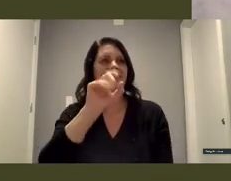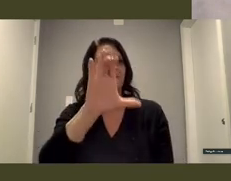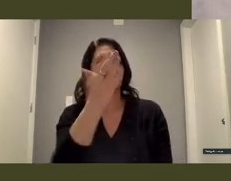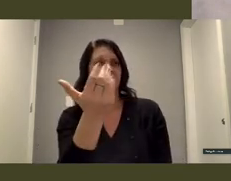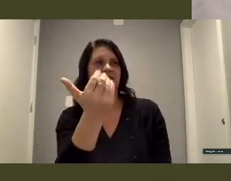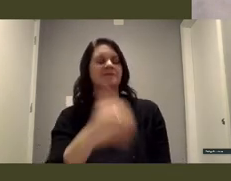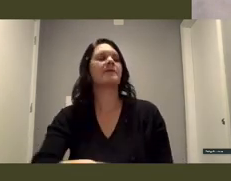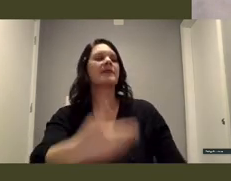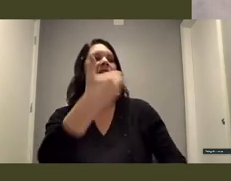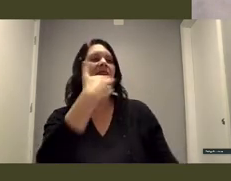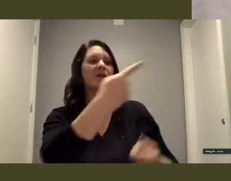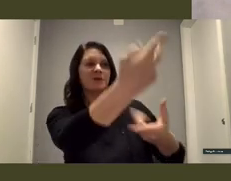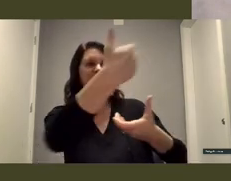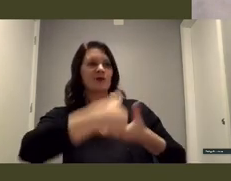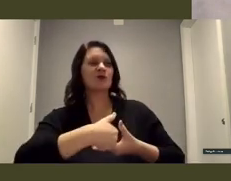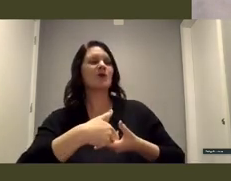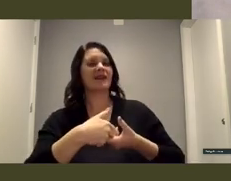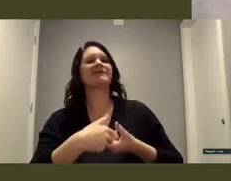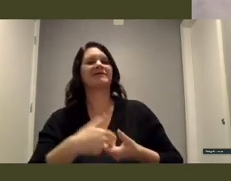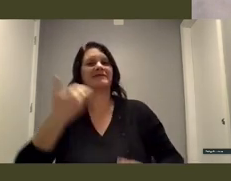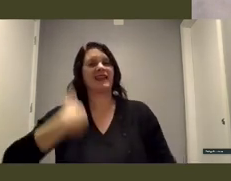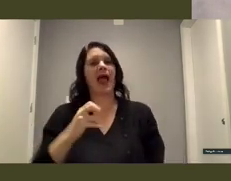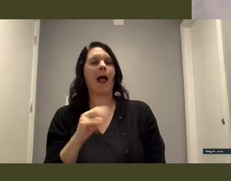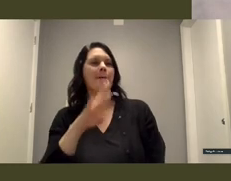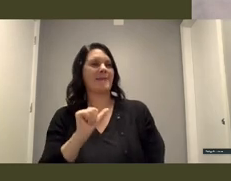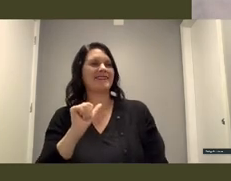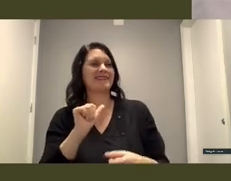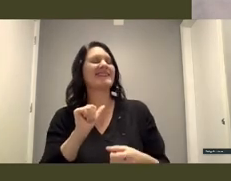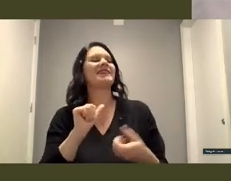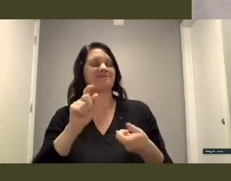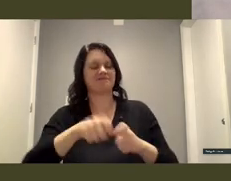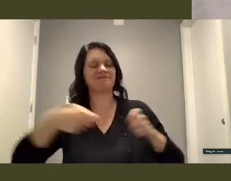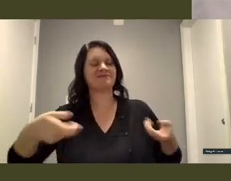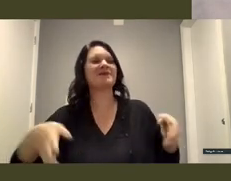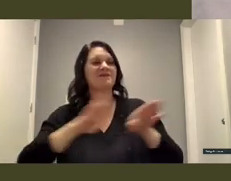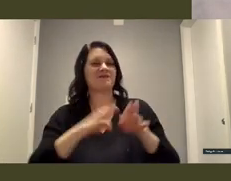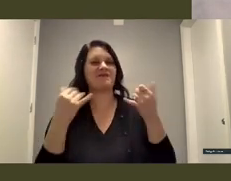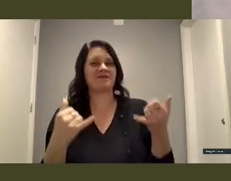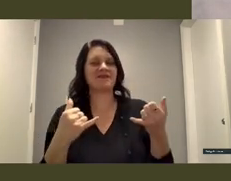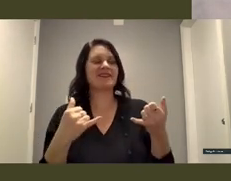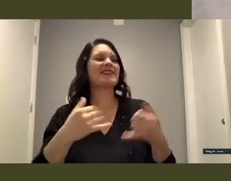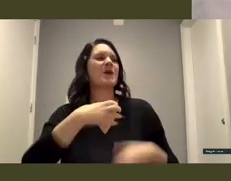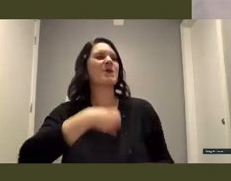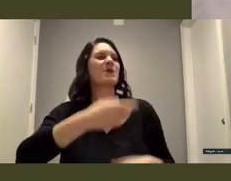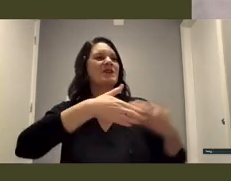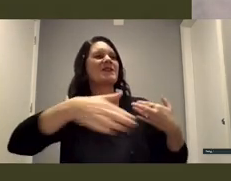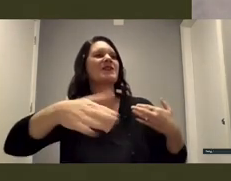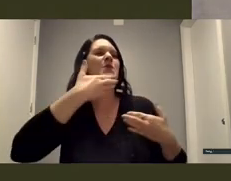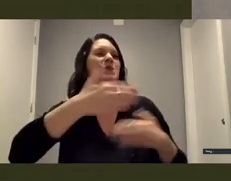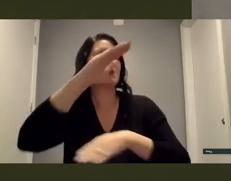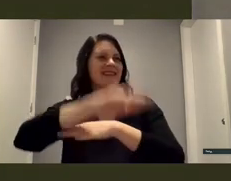attention, and this is me, Aminda Lee, signing off and wishing you a good rest of the day and evening.